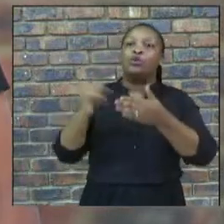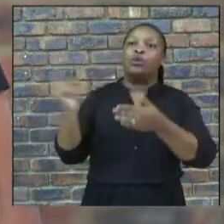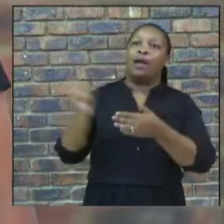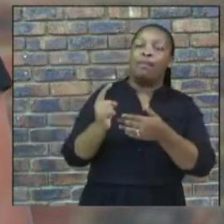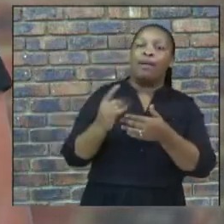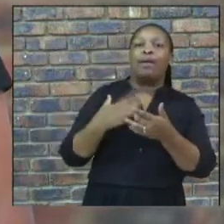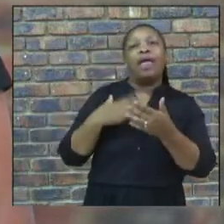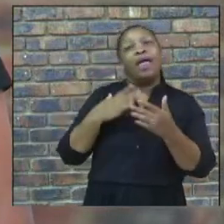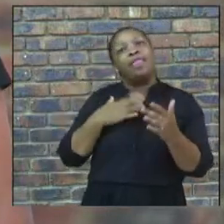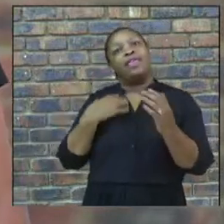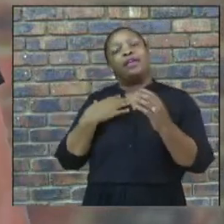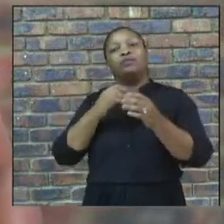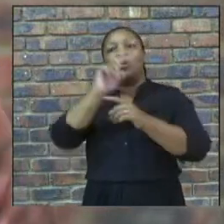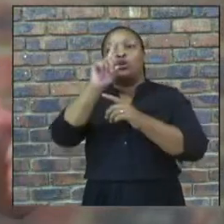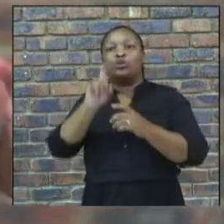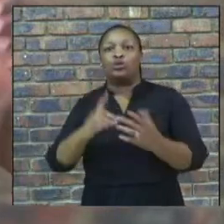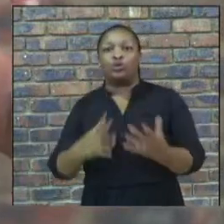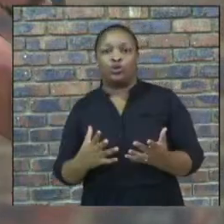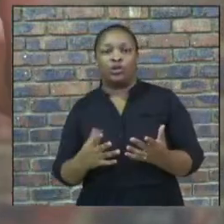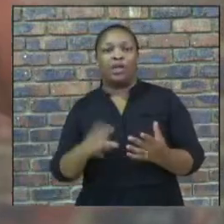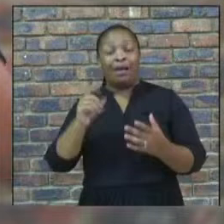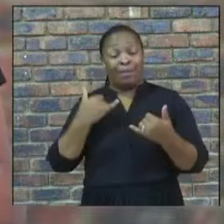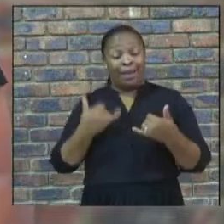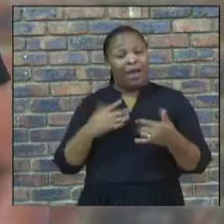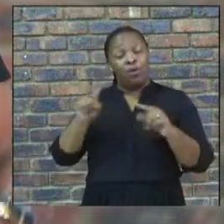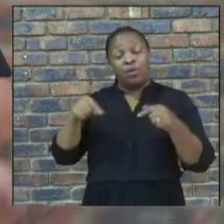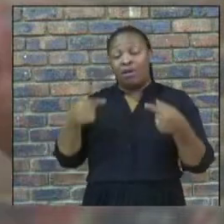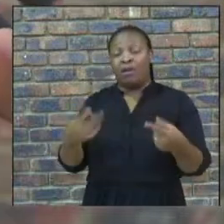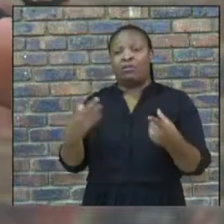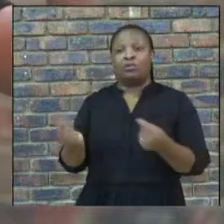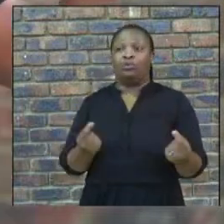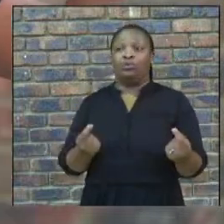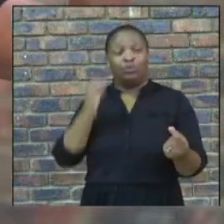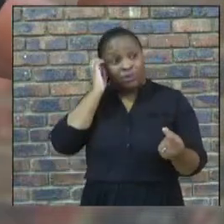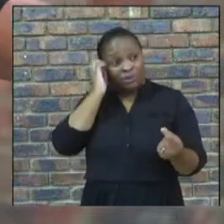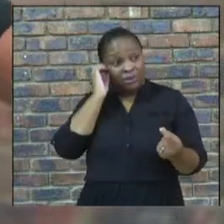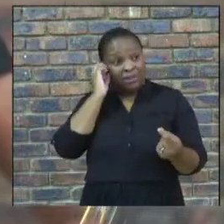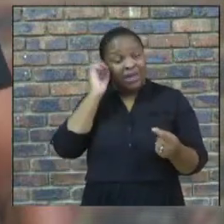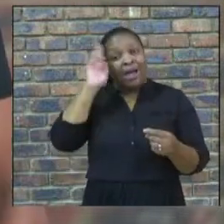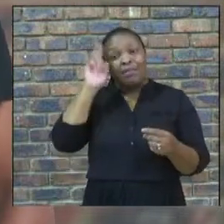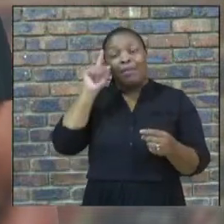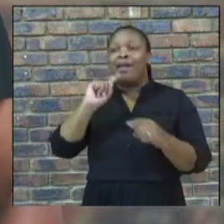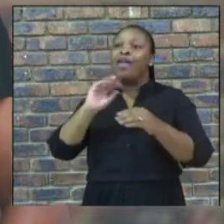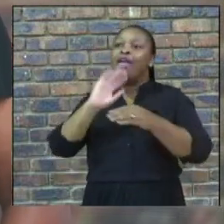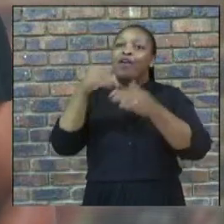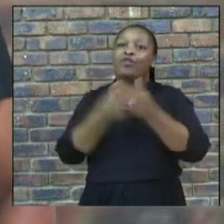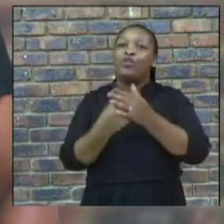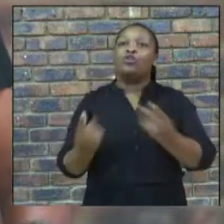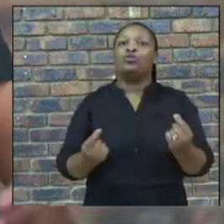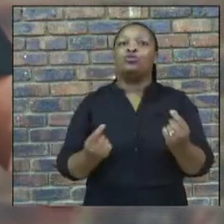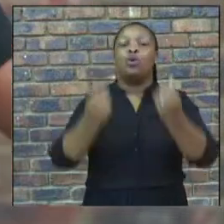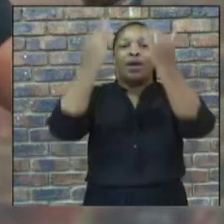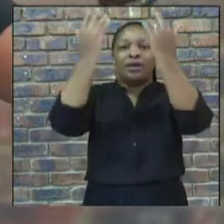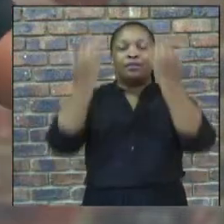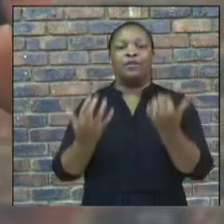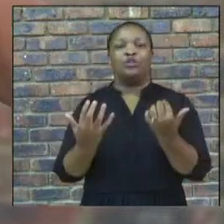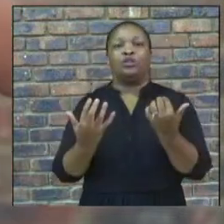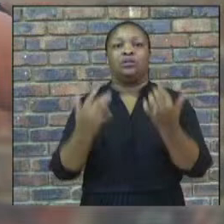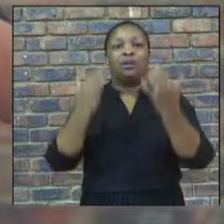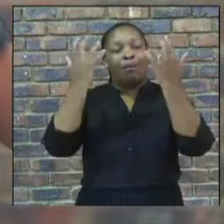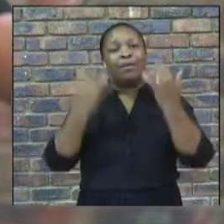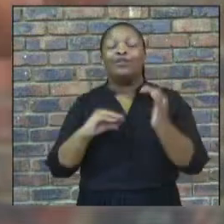beyond. You can almost imagine if every single one of those communities said, "Tao